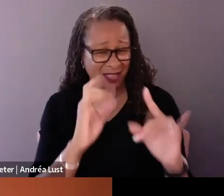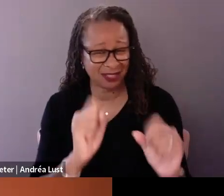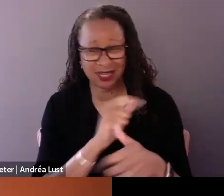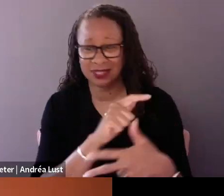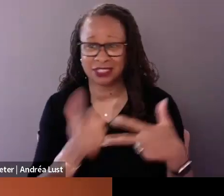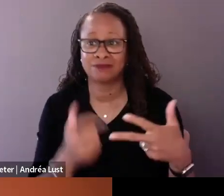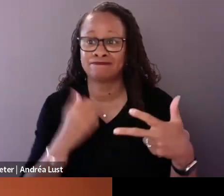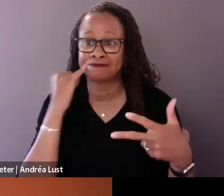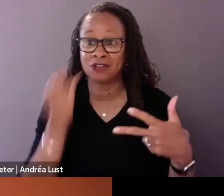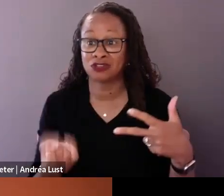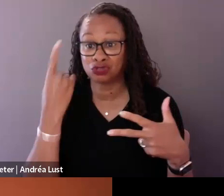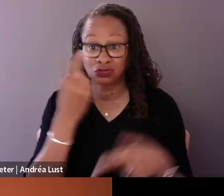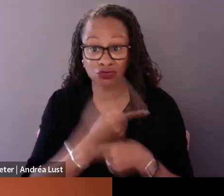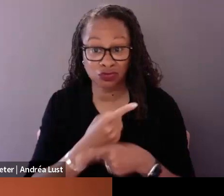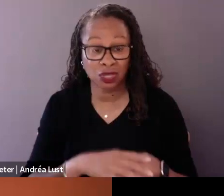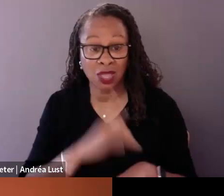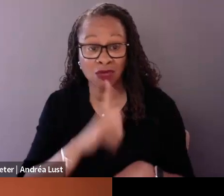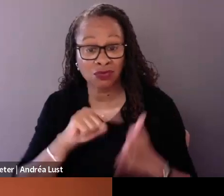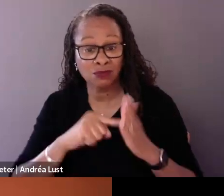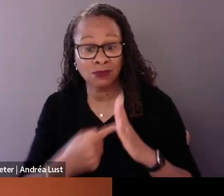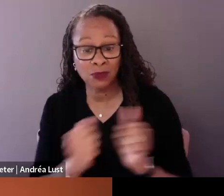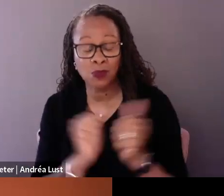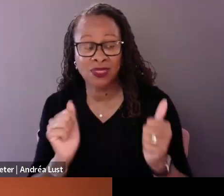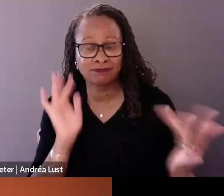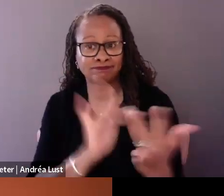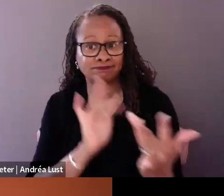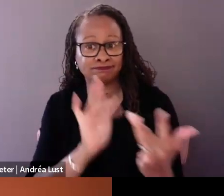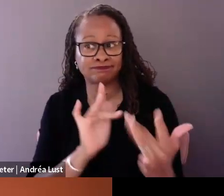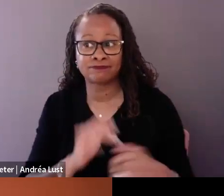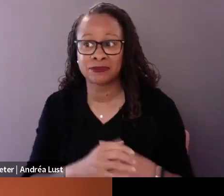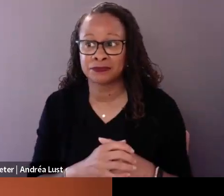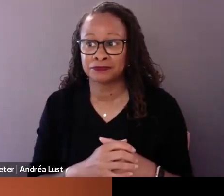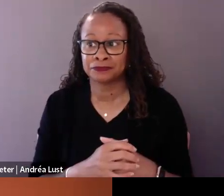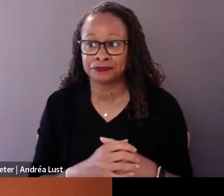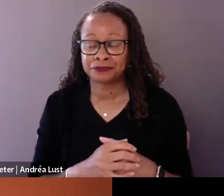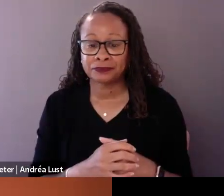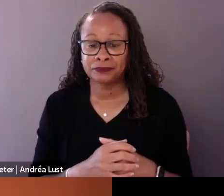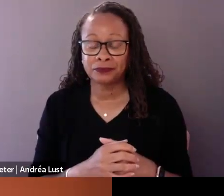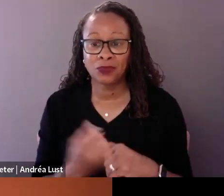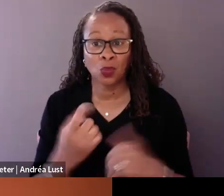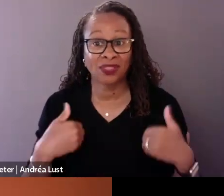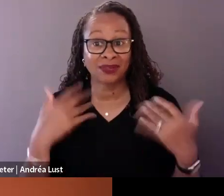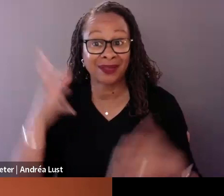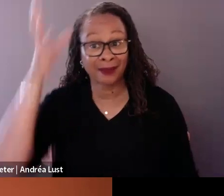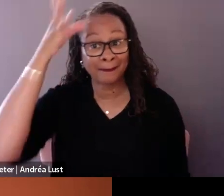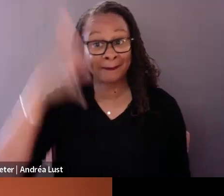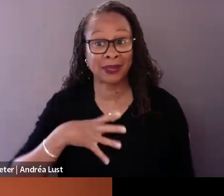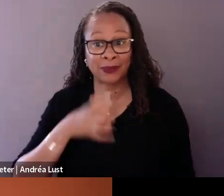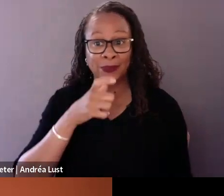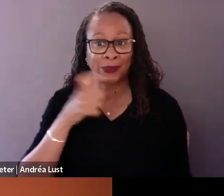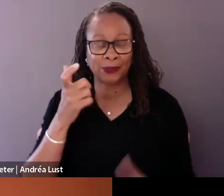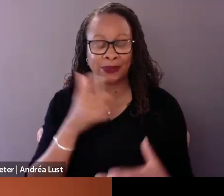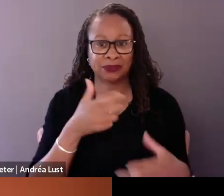if I understand correctly, it really began with a reach out from one of the young men who was drawn